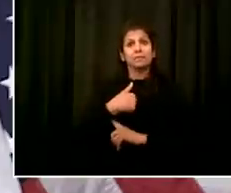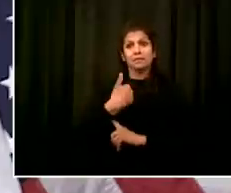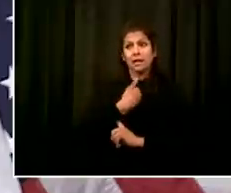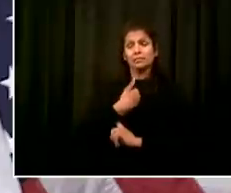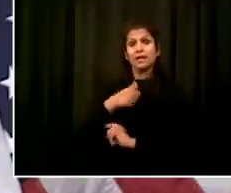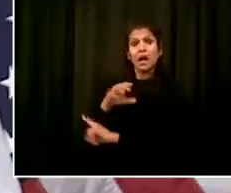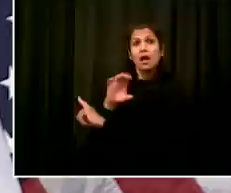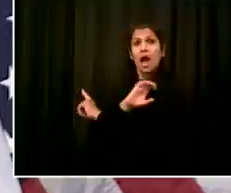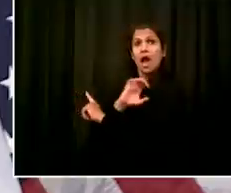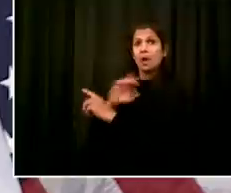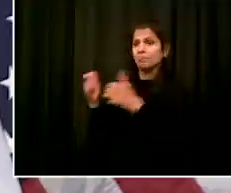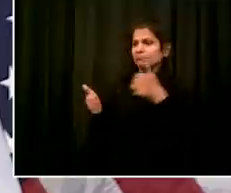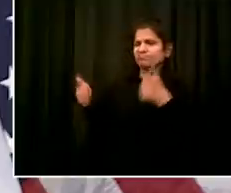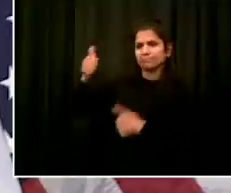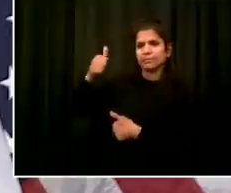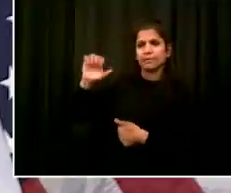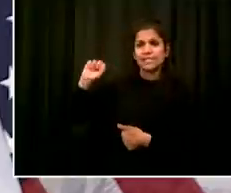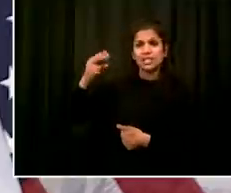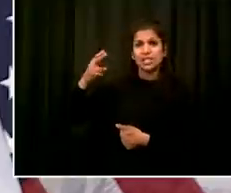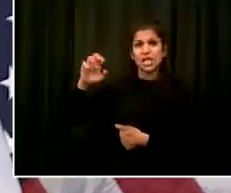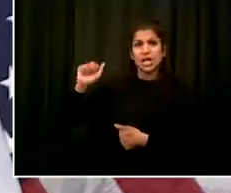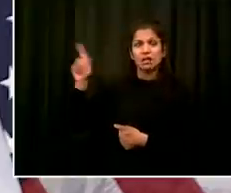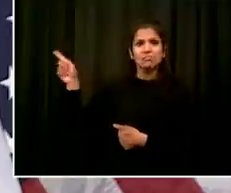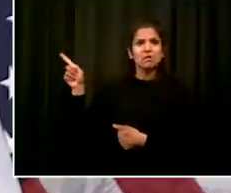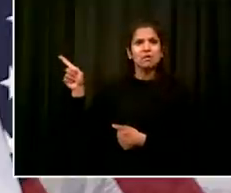was stationed in the South Bronx,